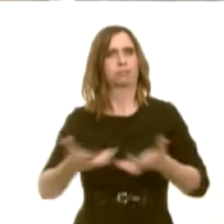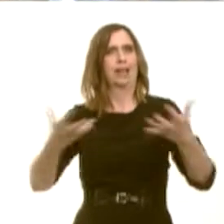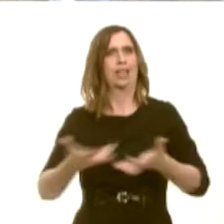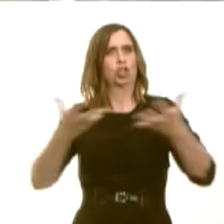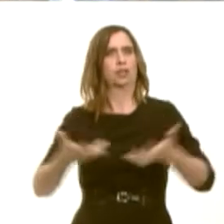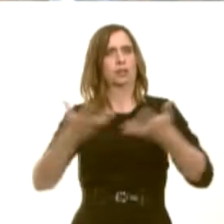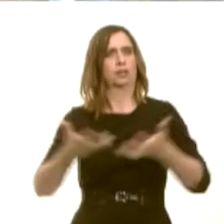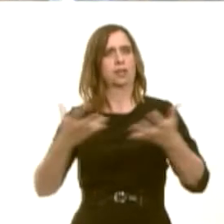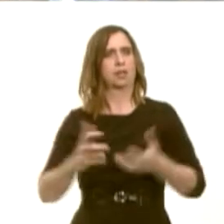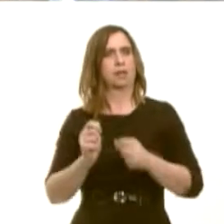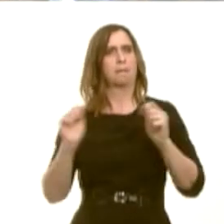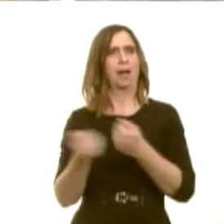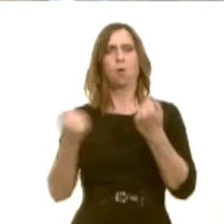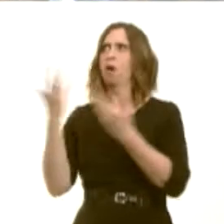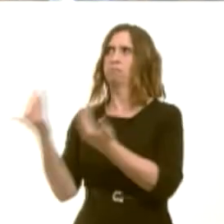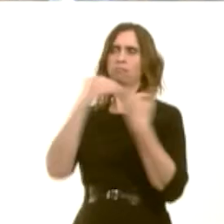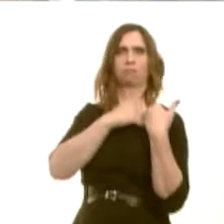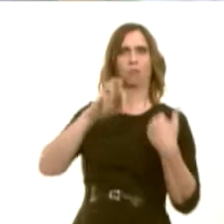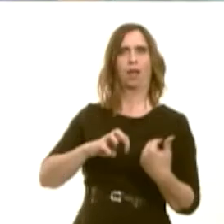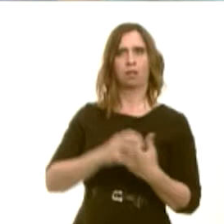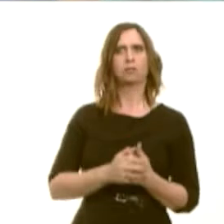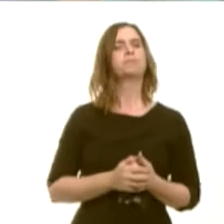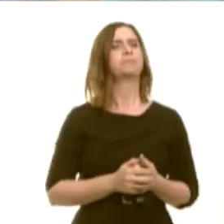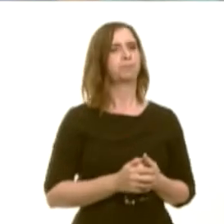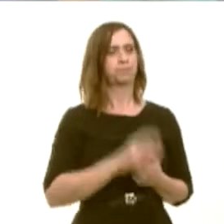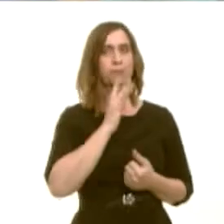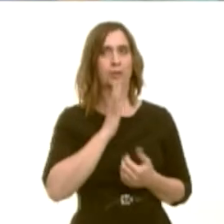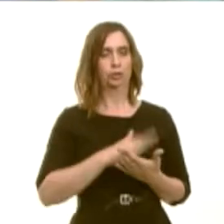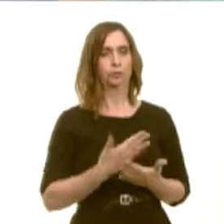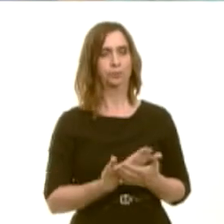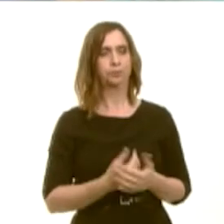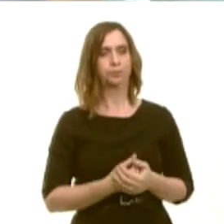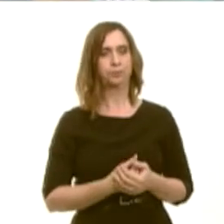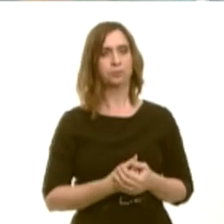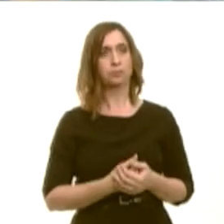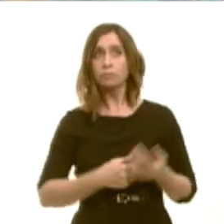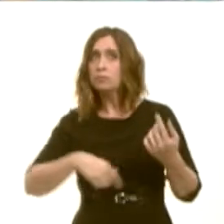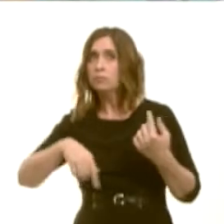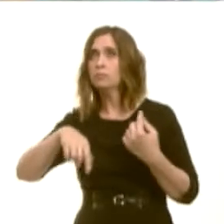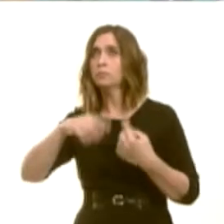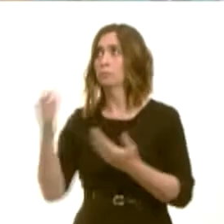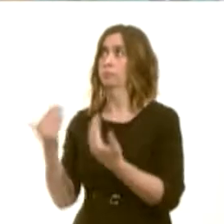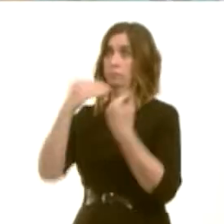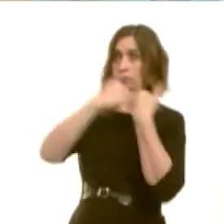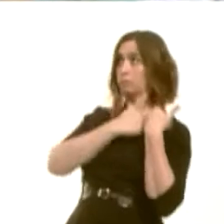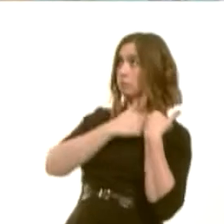Devolving all the necessary powers for all energy developments in Wales will enable us to realise our